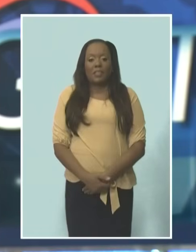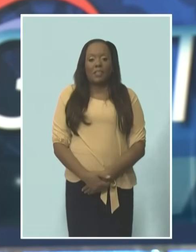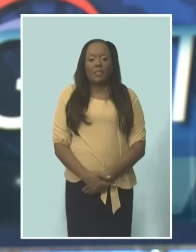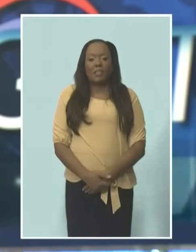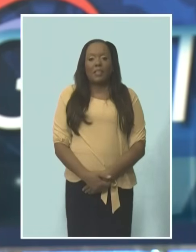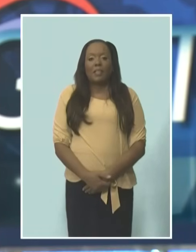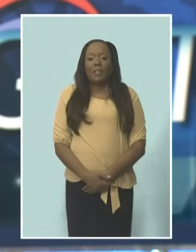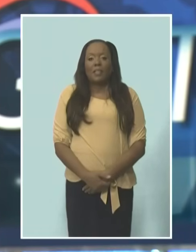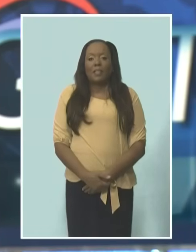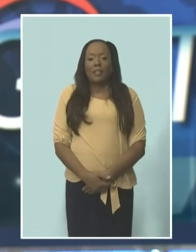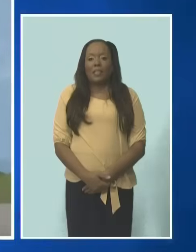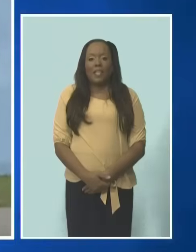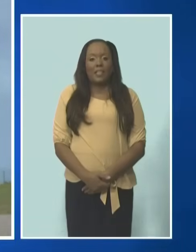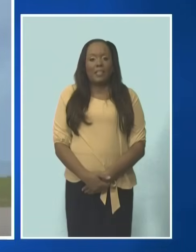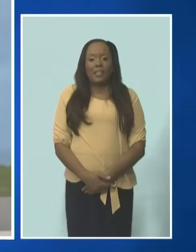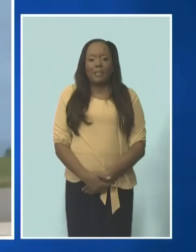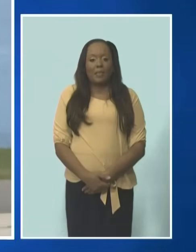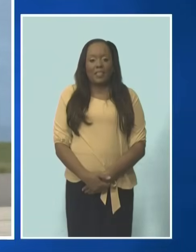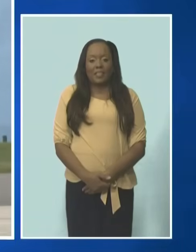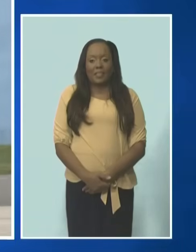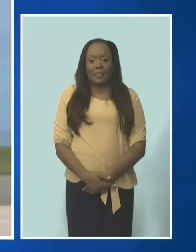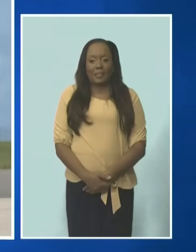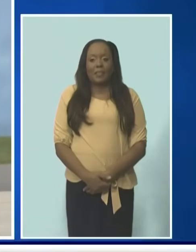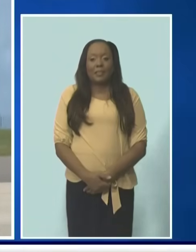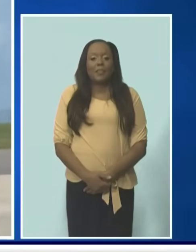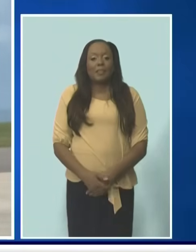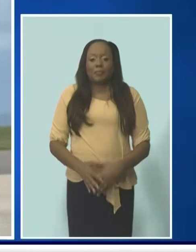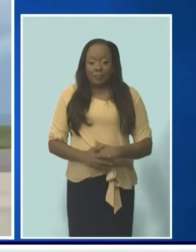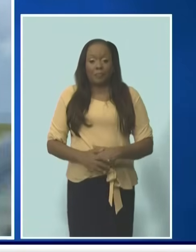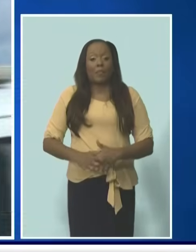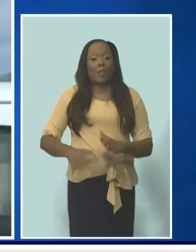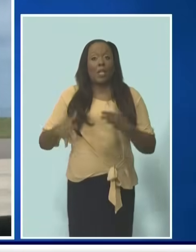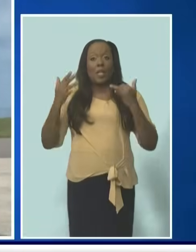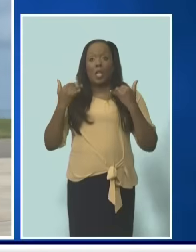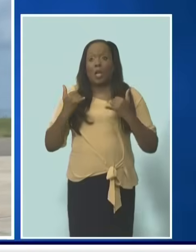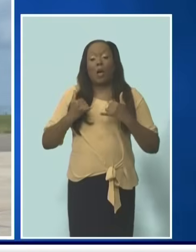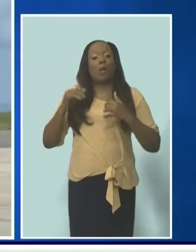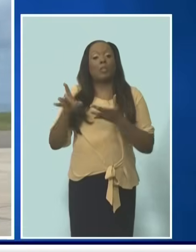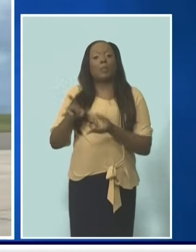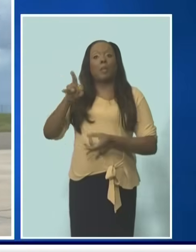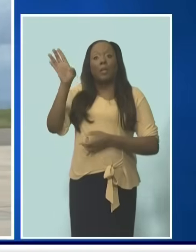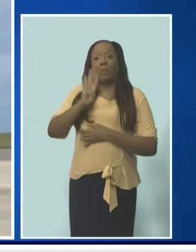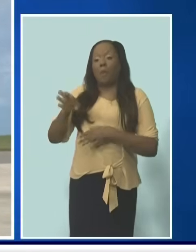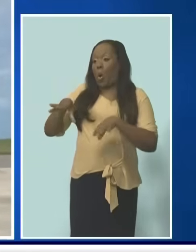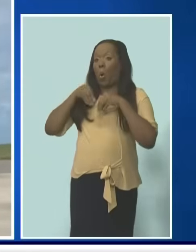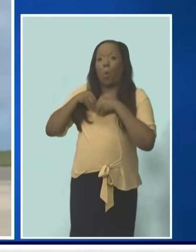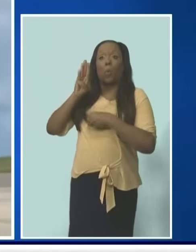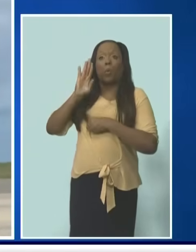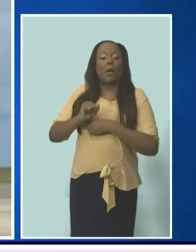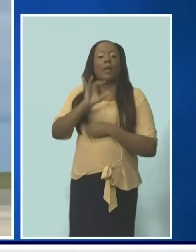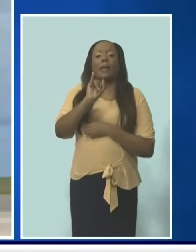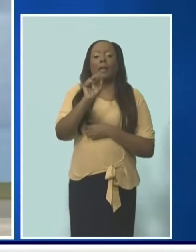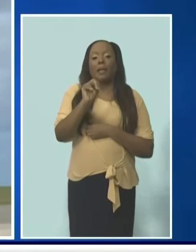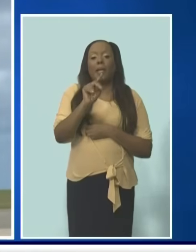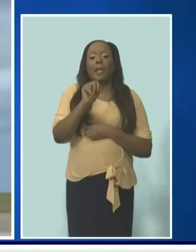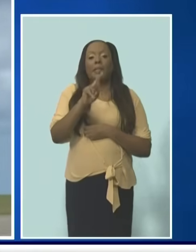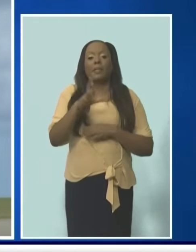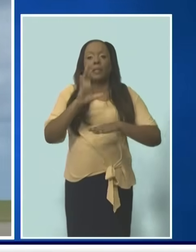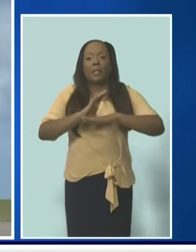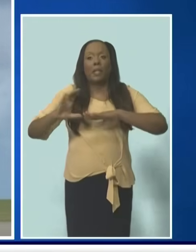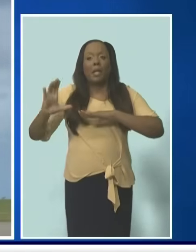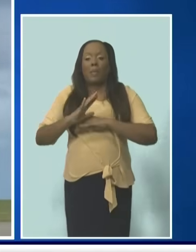story. The aircraft Spirit of Barbados, owned by InterCaribbean, landed at the Granny